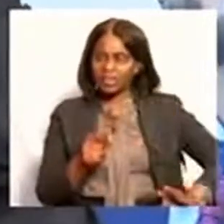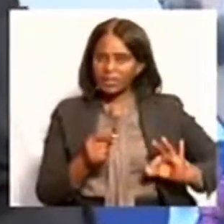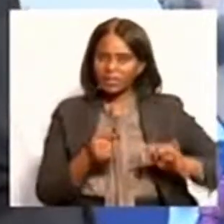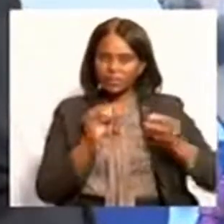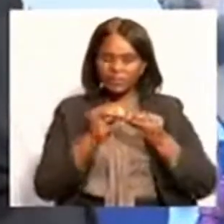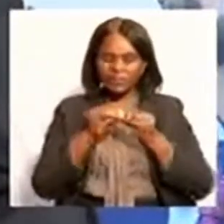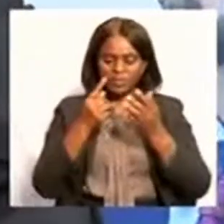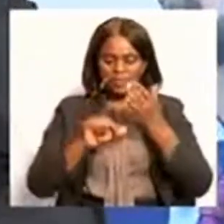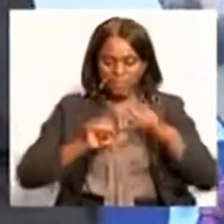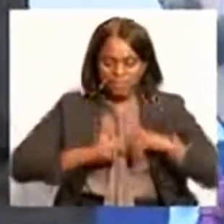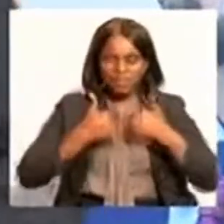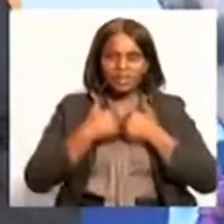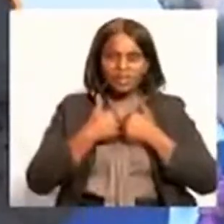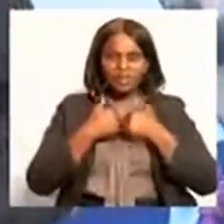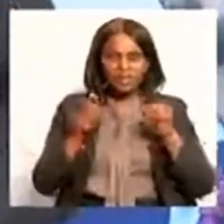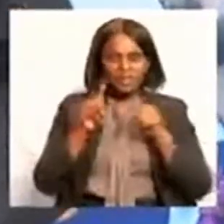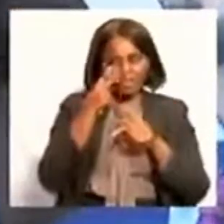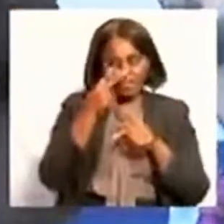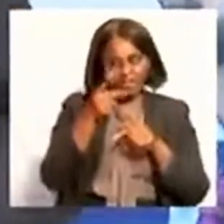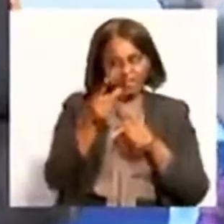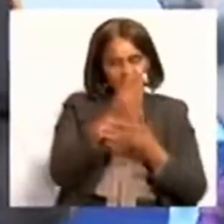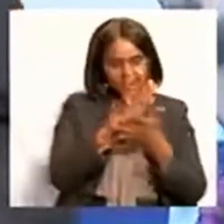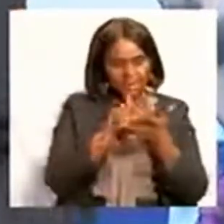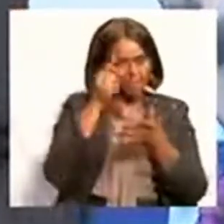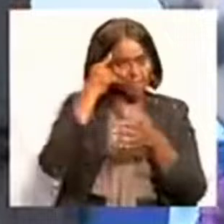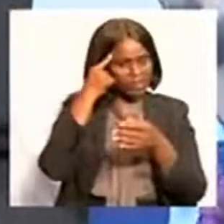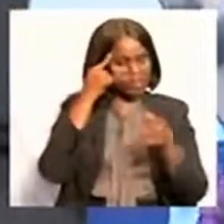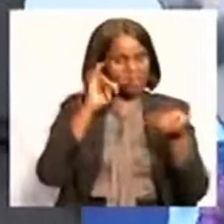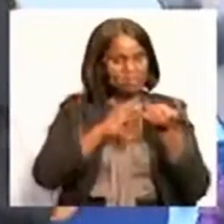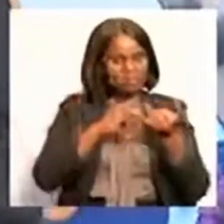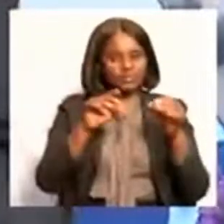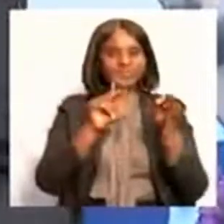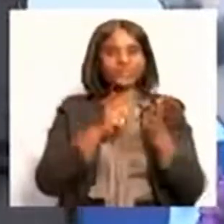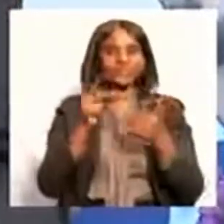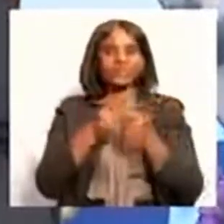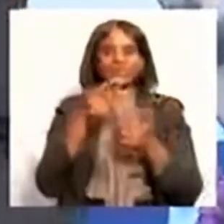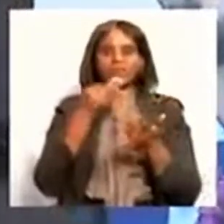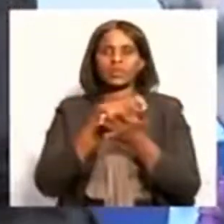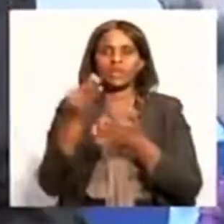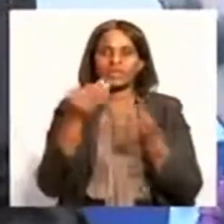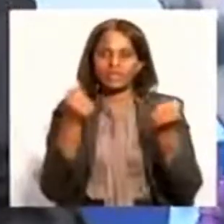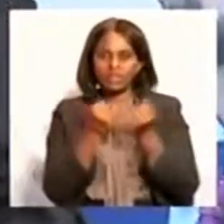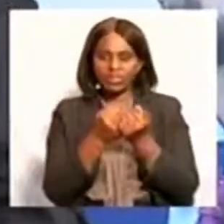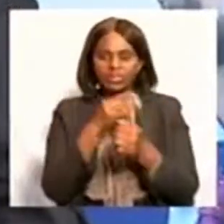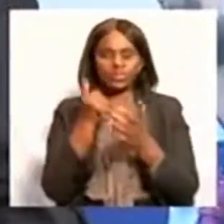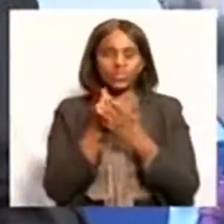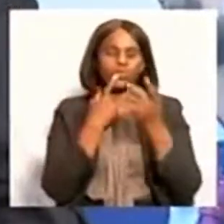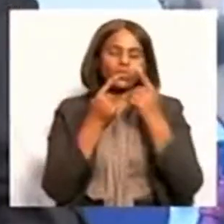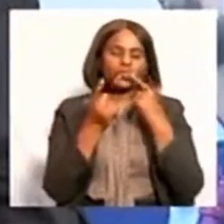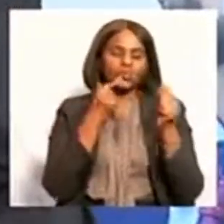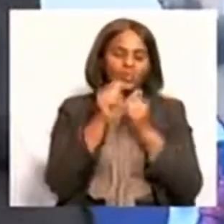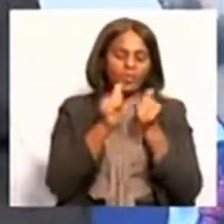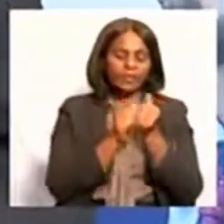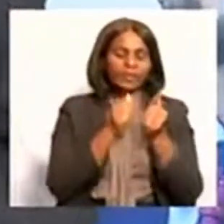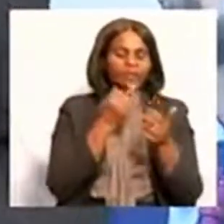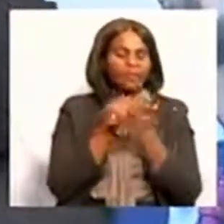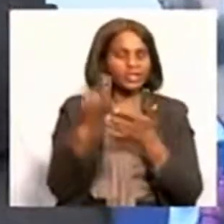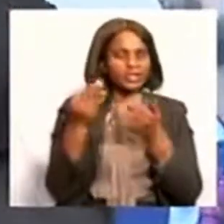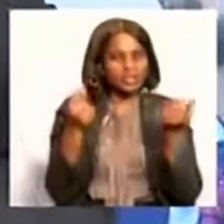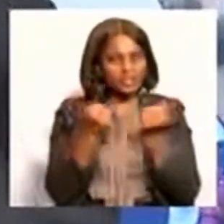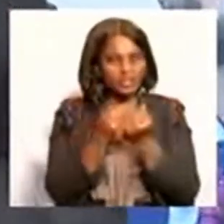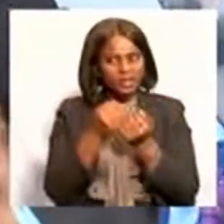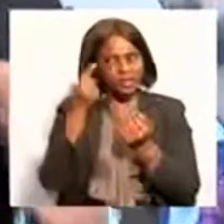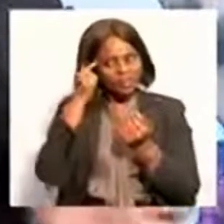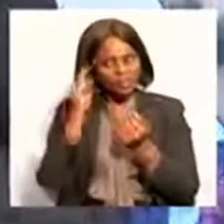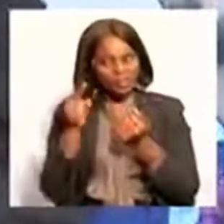we do add. When you're looking at some of the government social programs, FISIP, the world talked about FISIP program. So the government